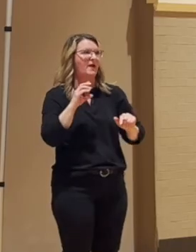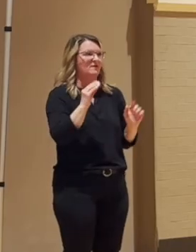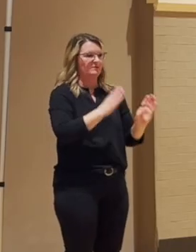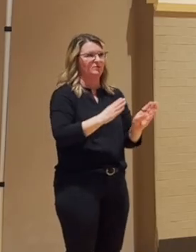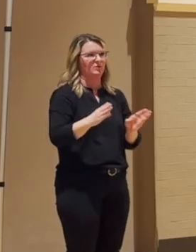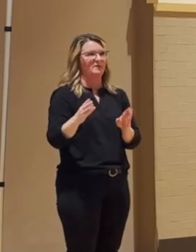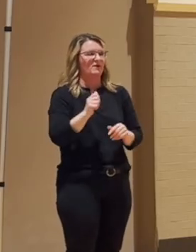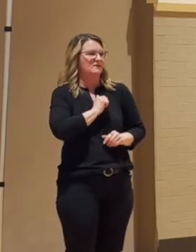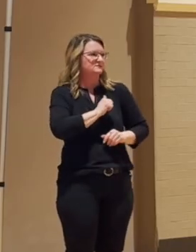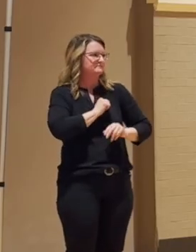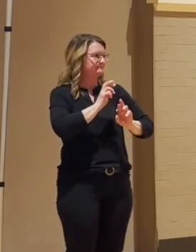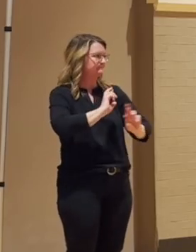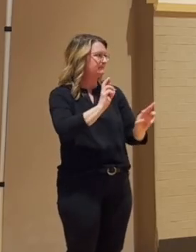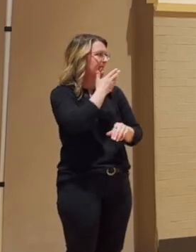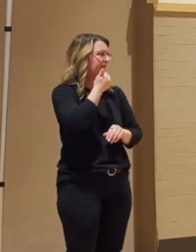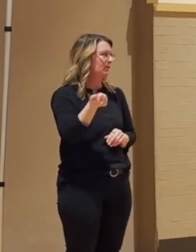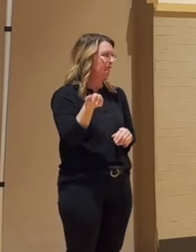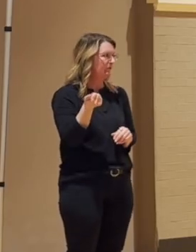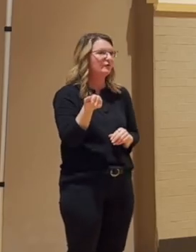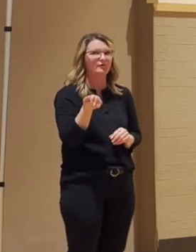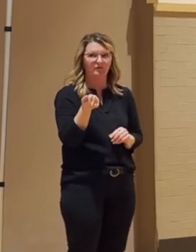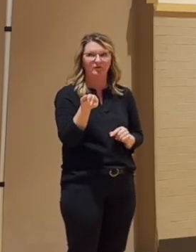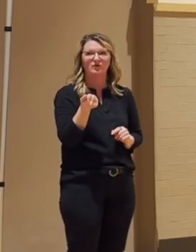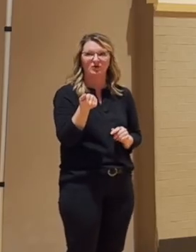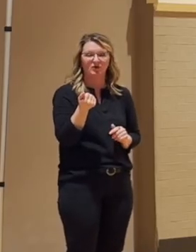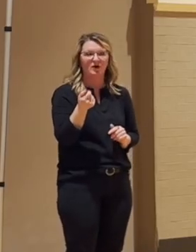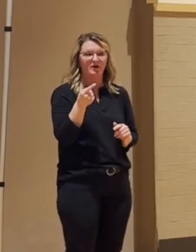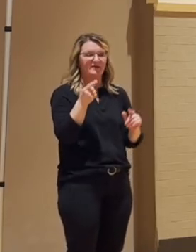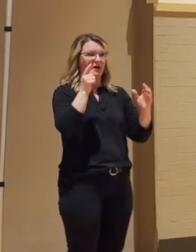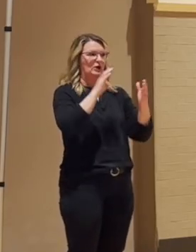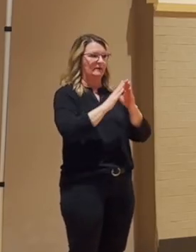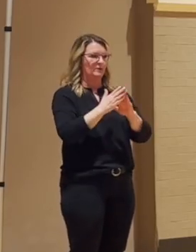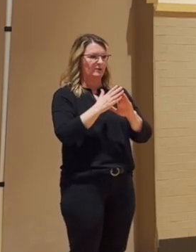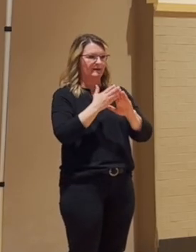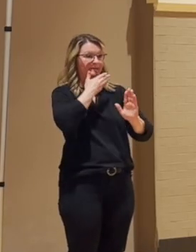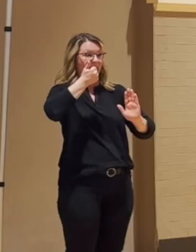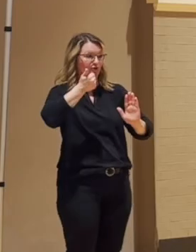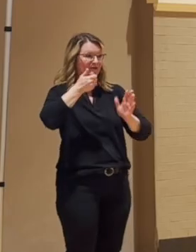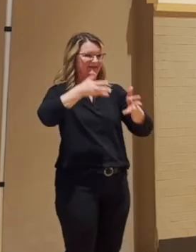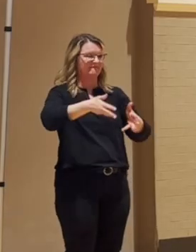prepare ourselves better, and again, leave the community better than when we got here.